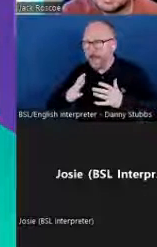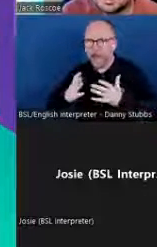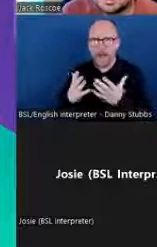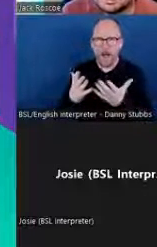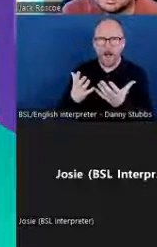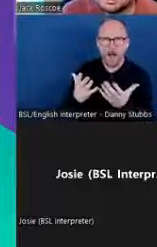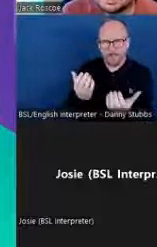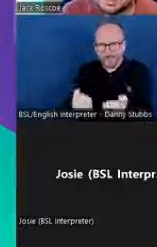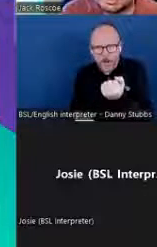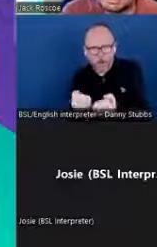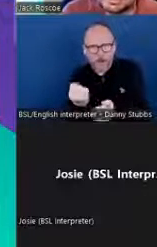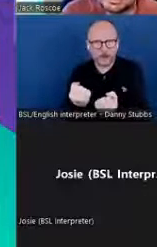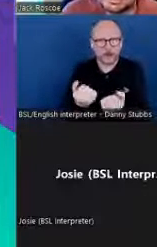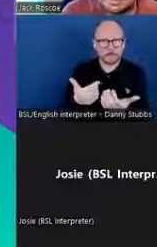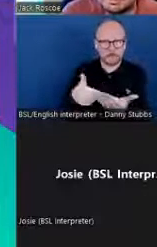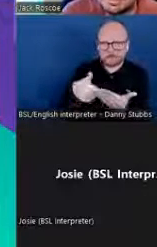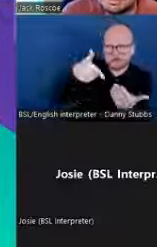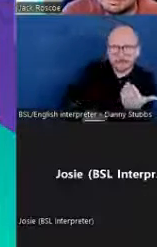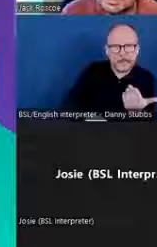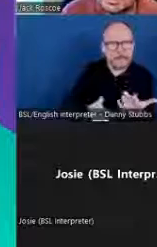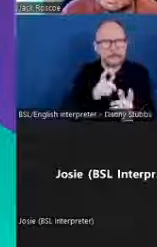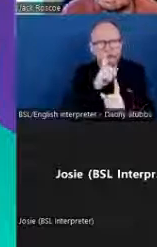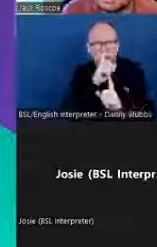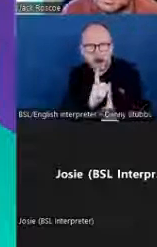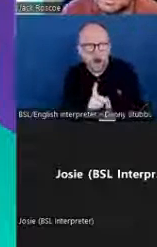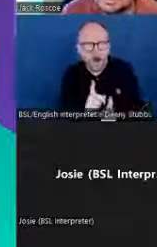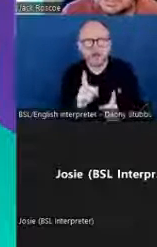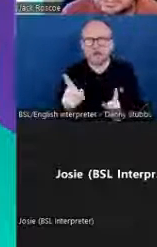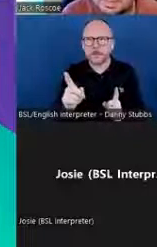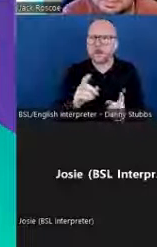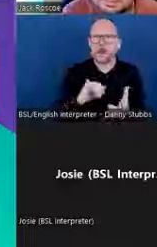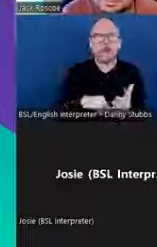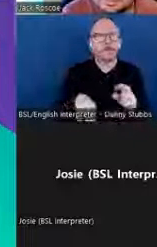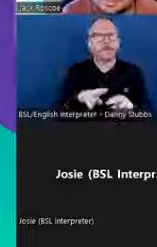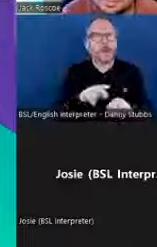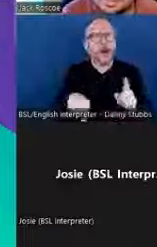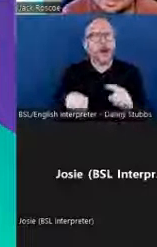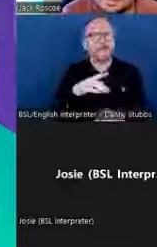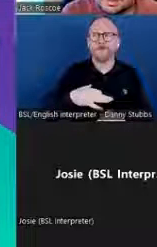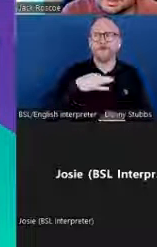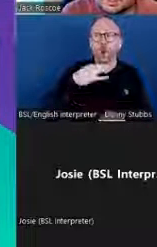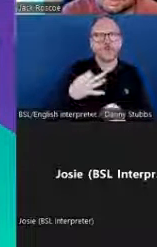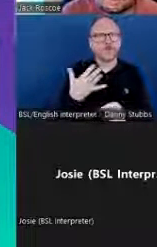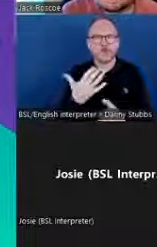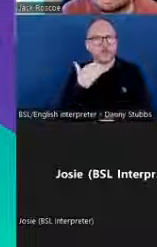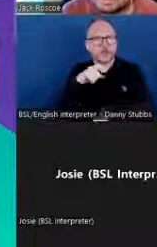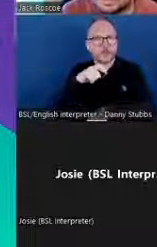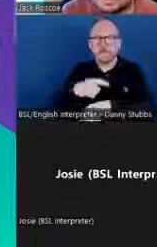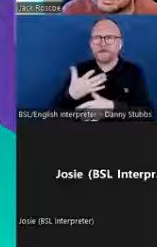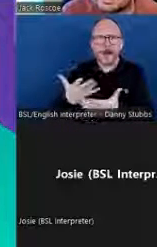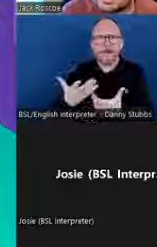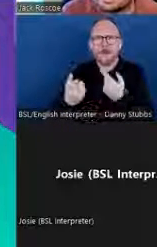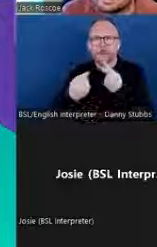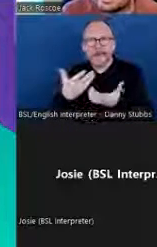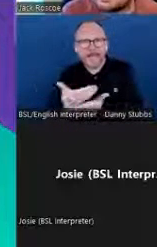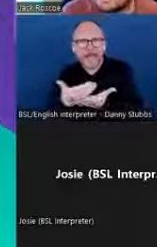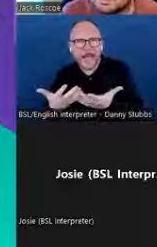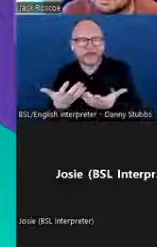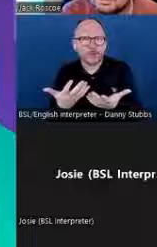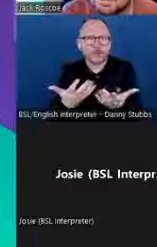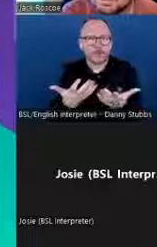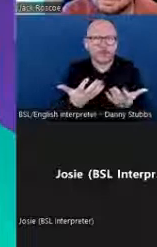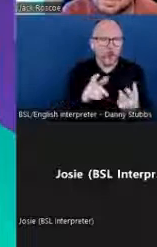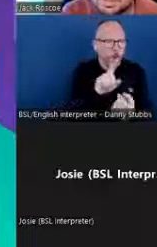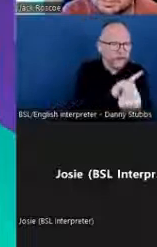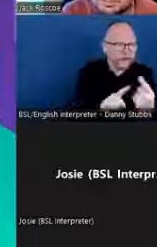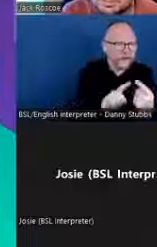evaluation. And there might be limited time available for staff and volunteers to do the data collection, or even for briefings and support or